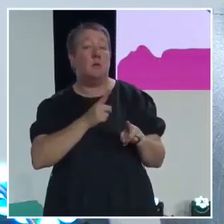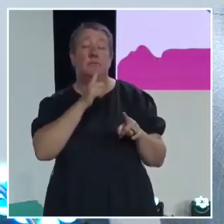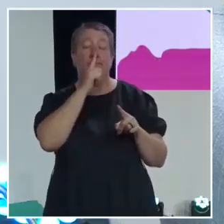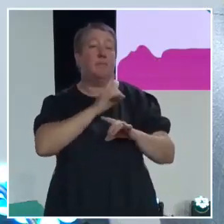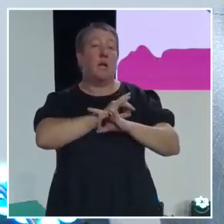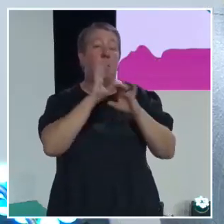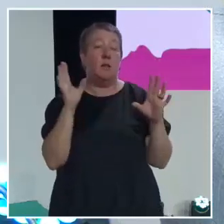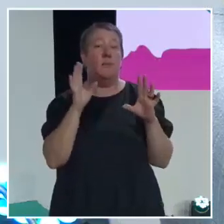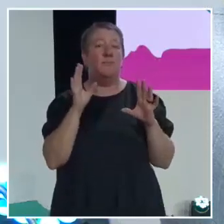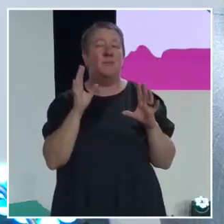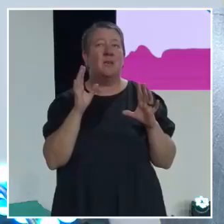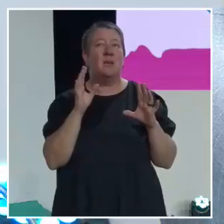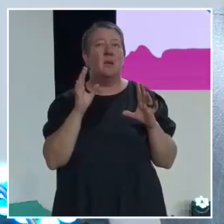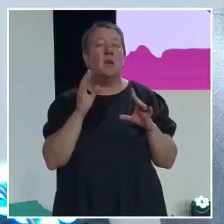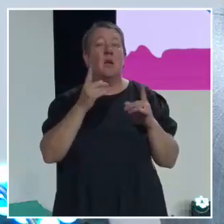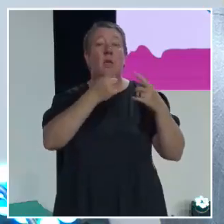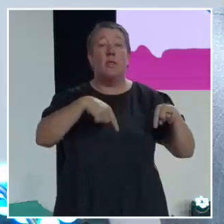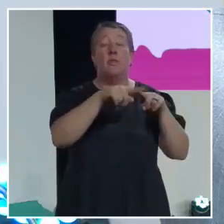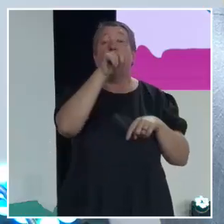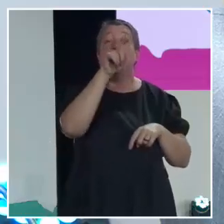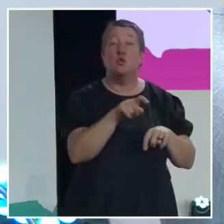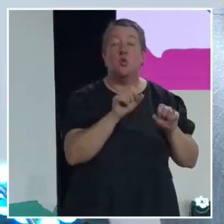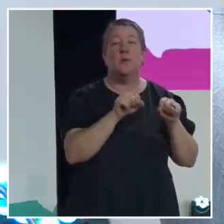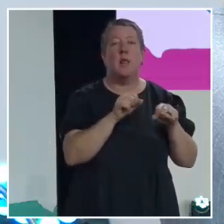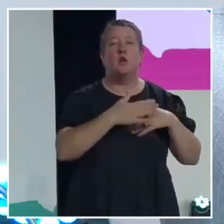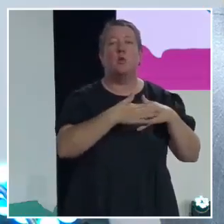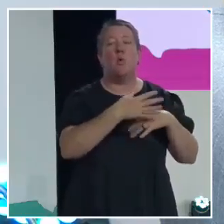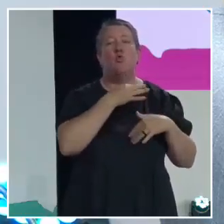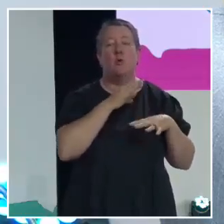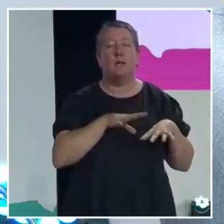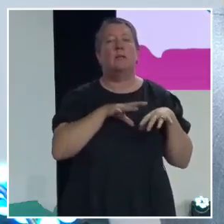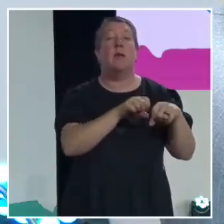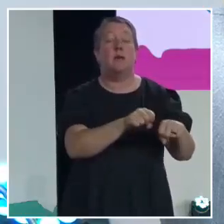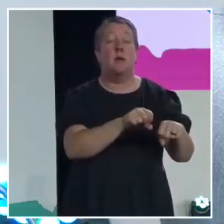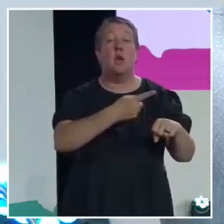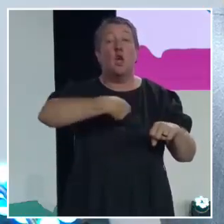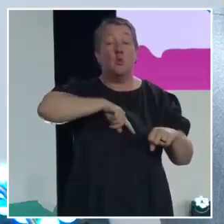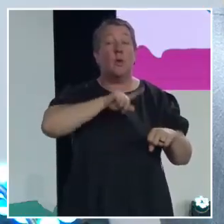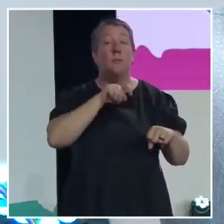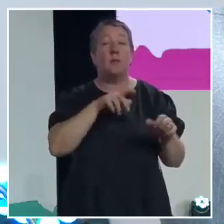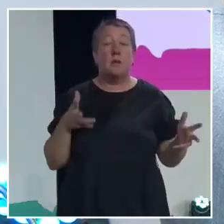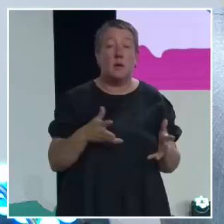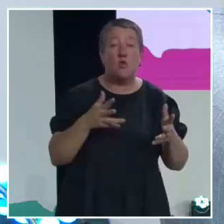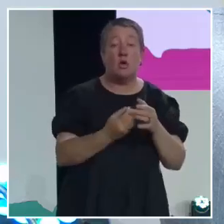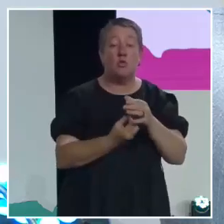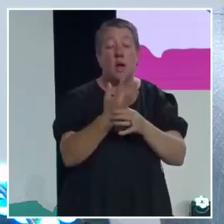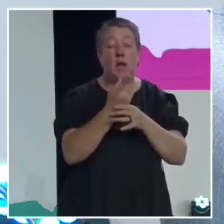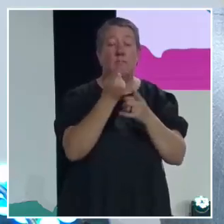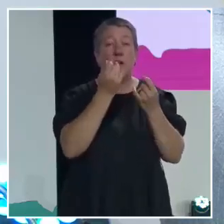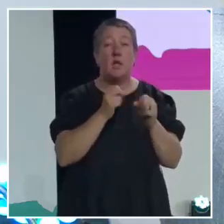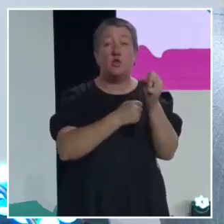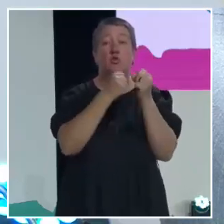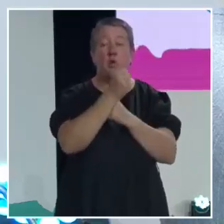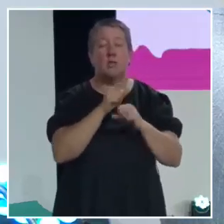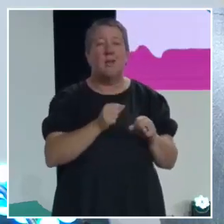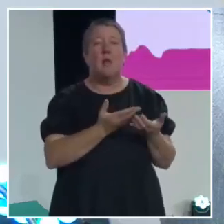is they should be allowed to take more risk, and we should be encouraging and creating the financial structure that allows